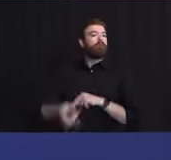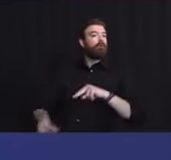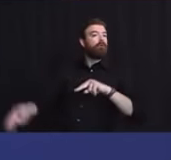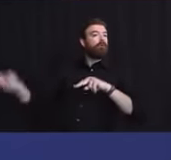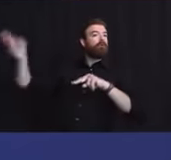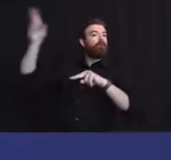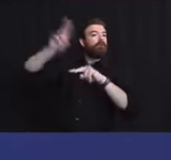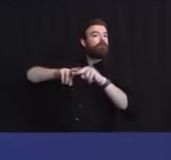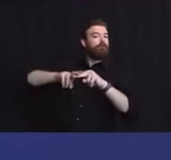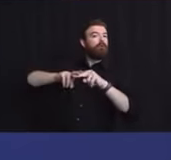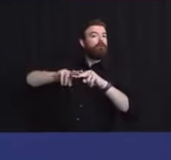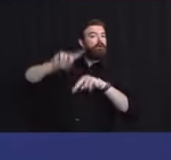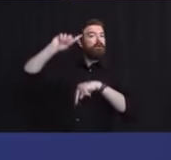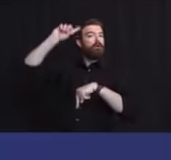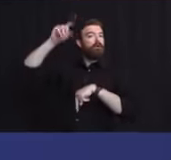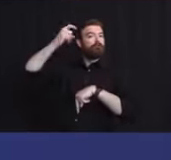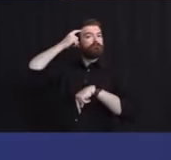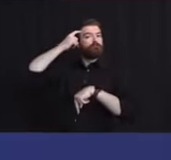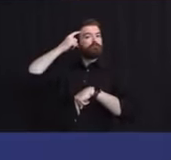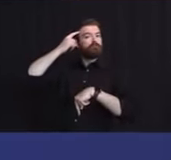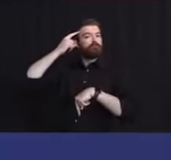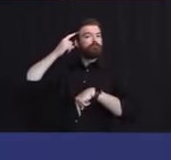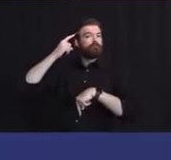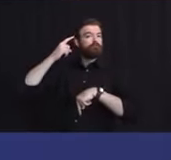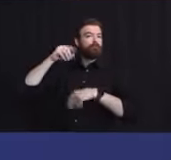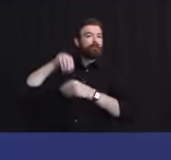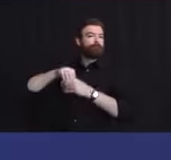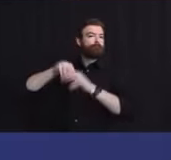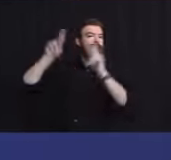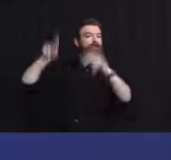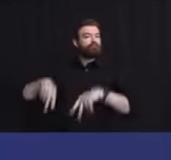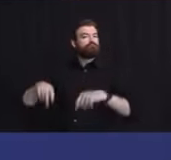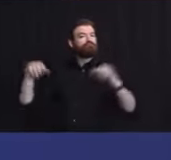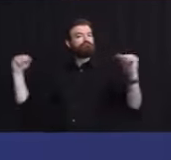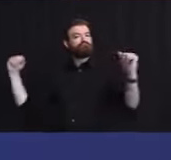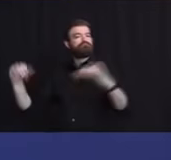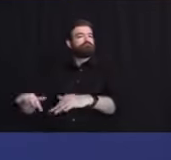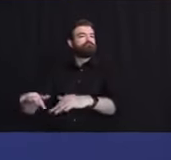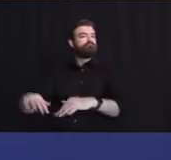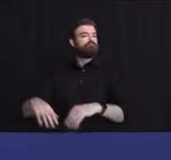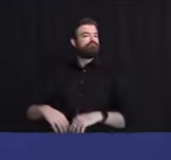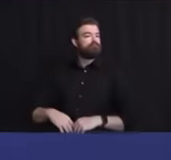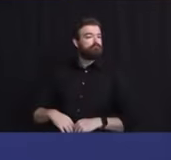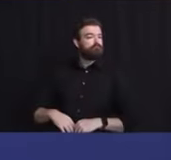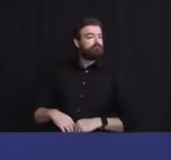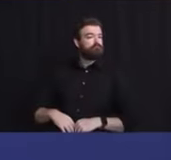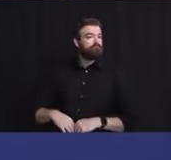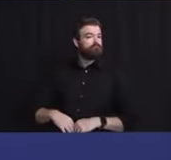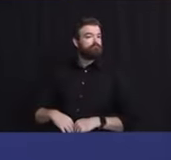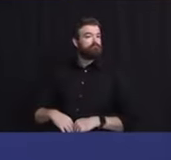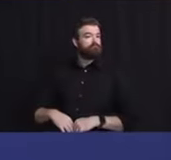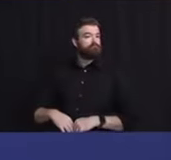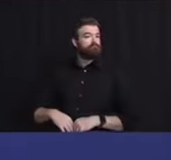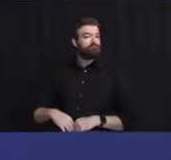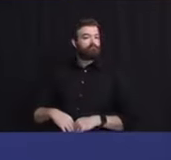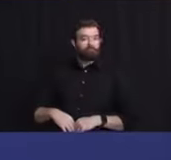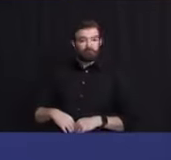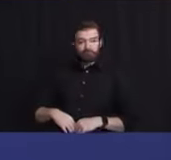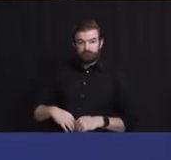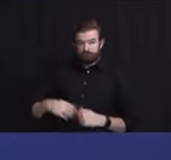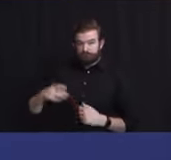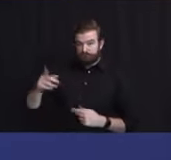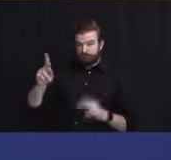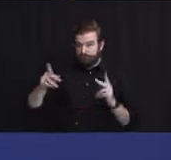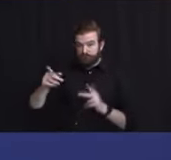keep issuing public health emergencies now? Does this affect the fate of eviction and foreclosure moratoriums? Off topic, what do you